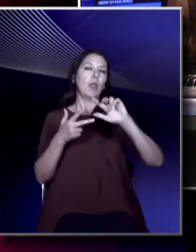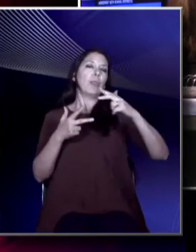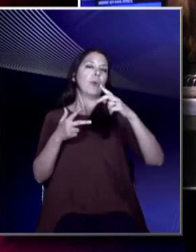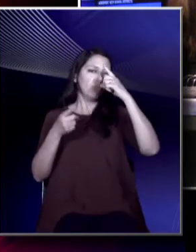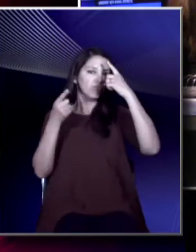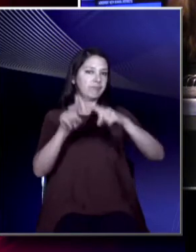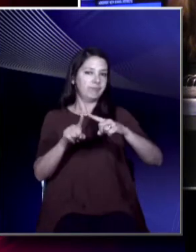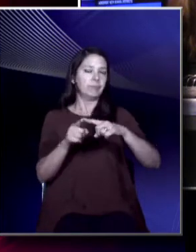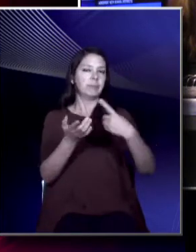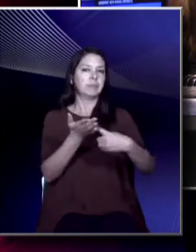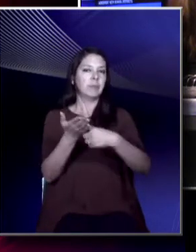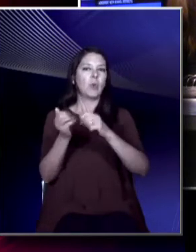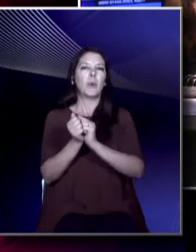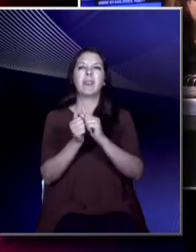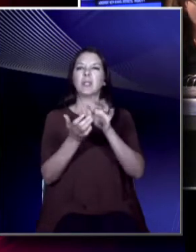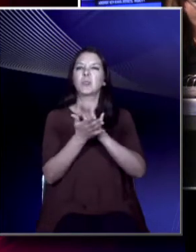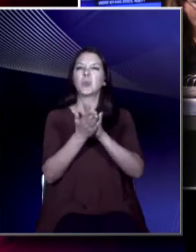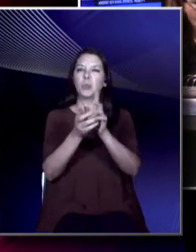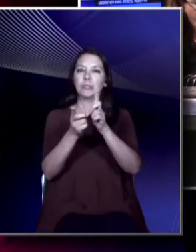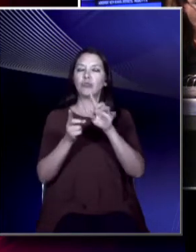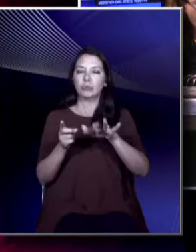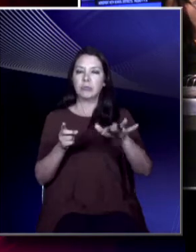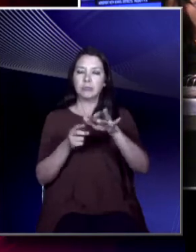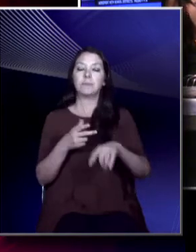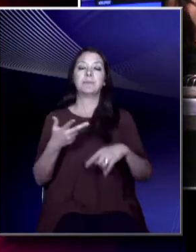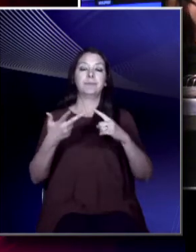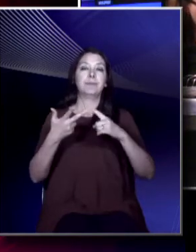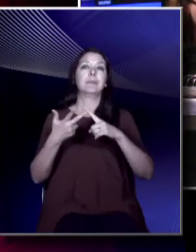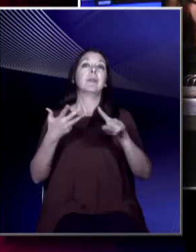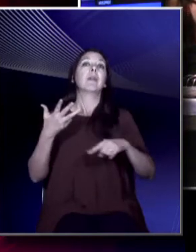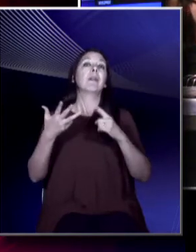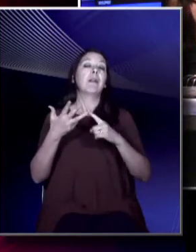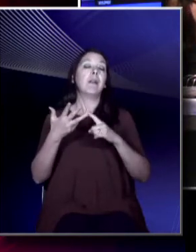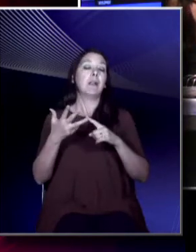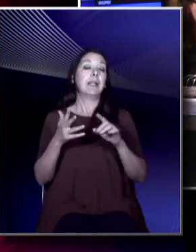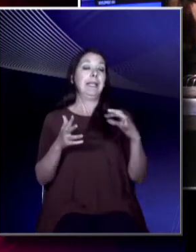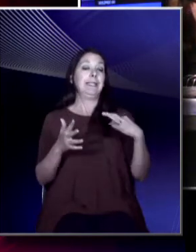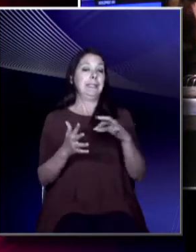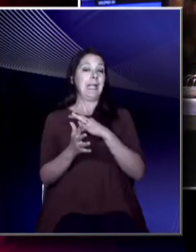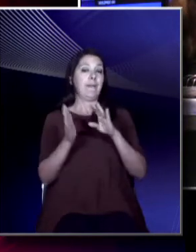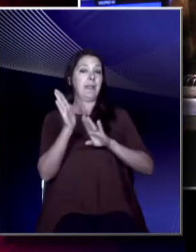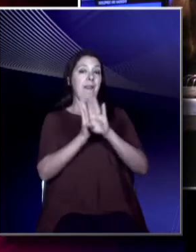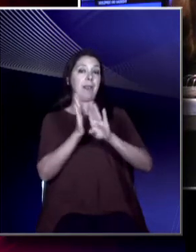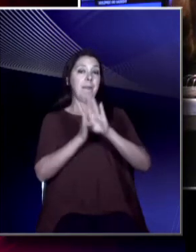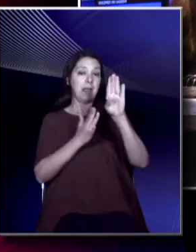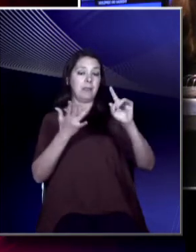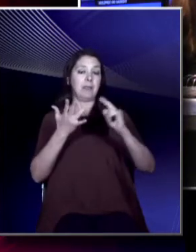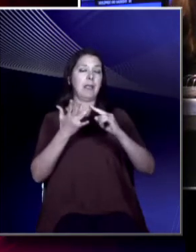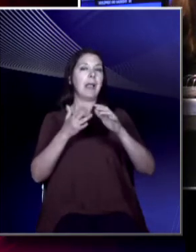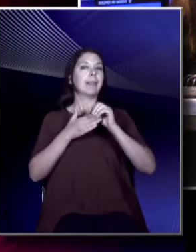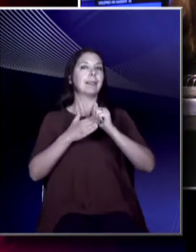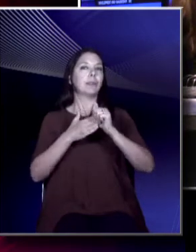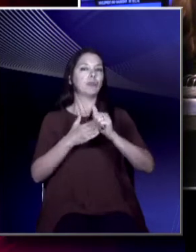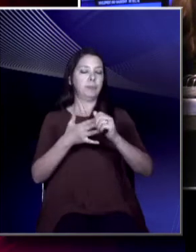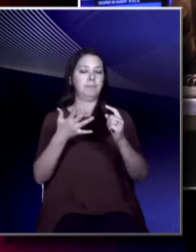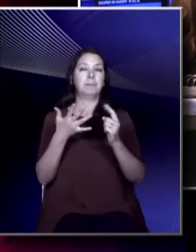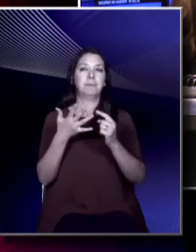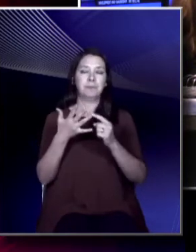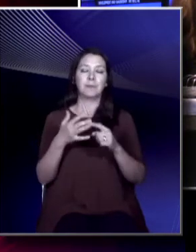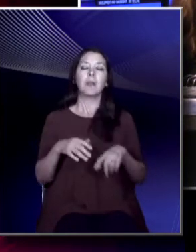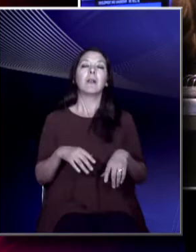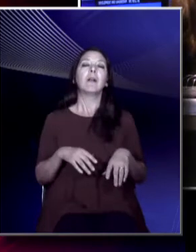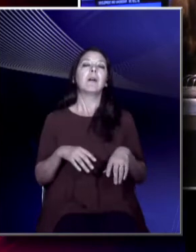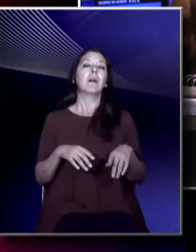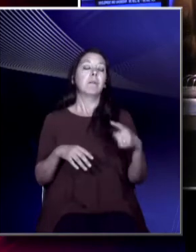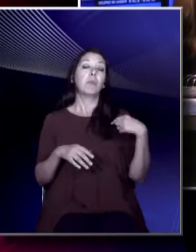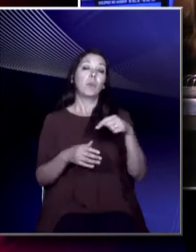Priority 4 is staff development and leadership. we are talking